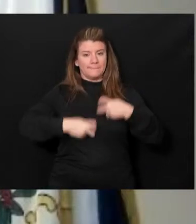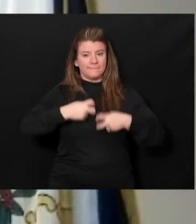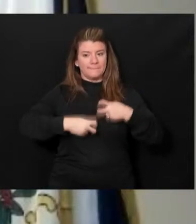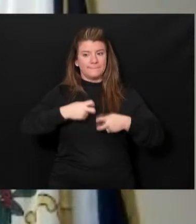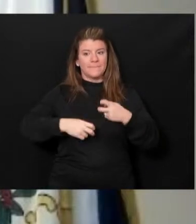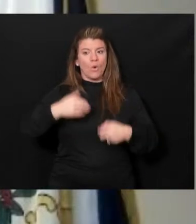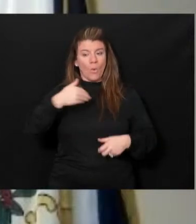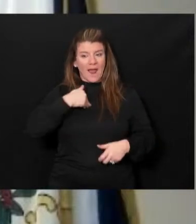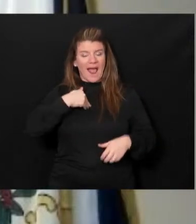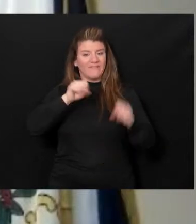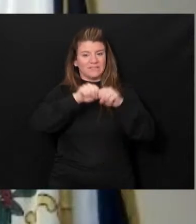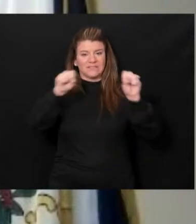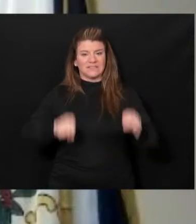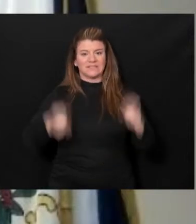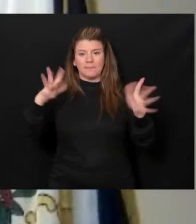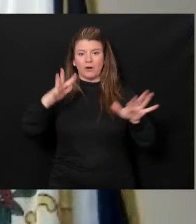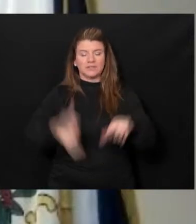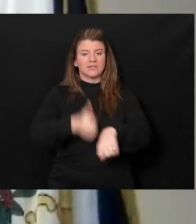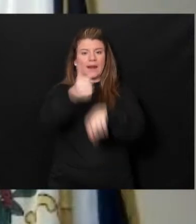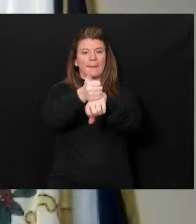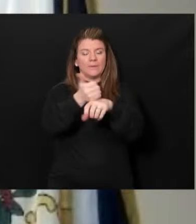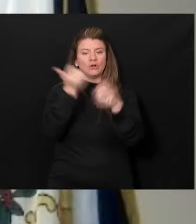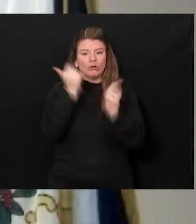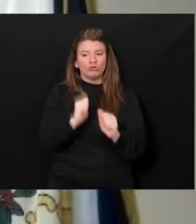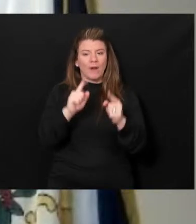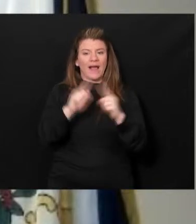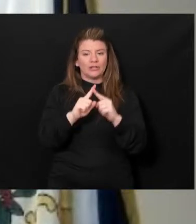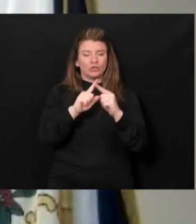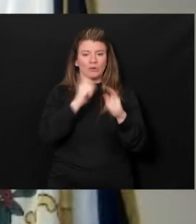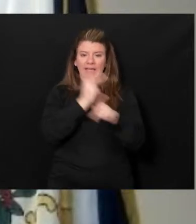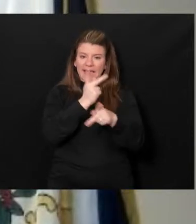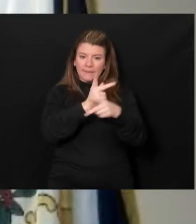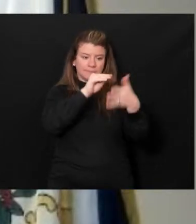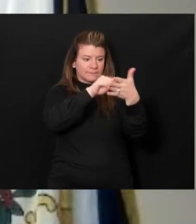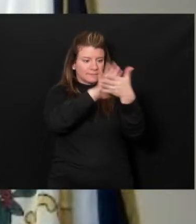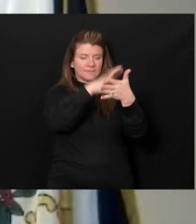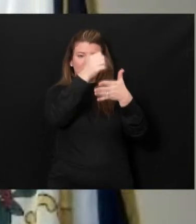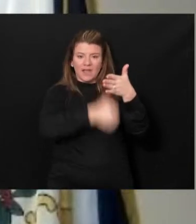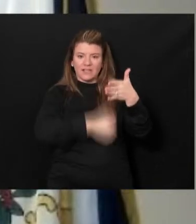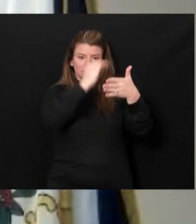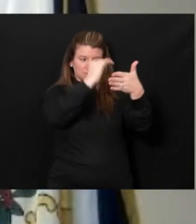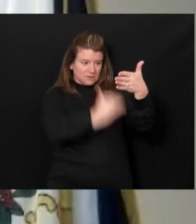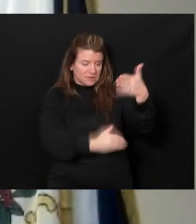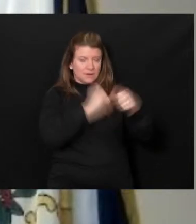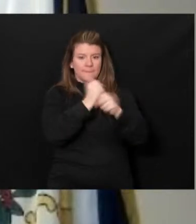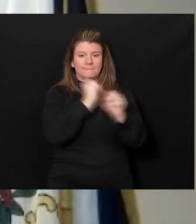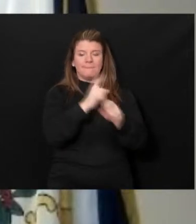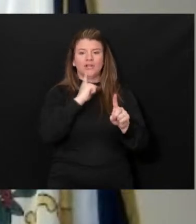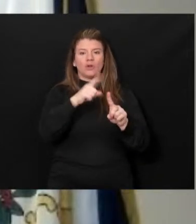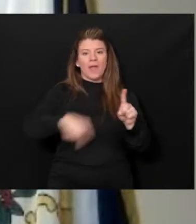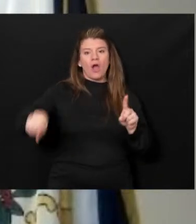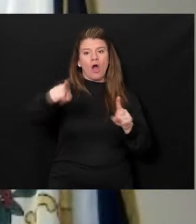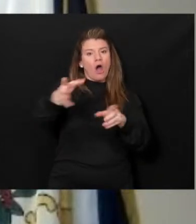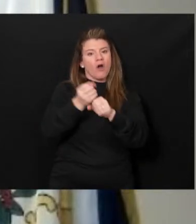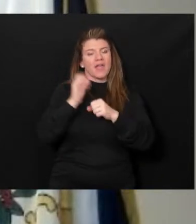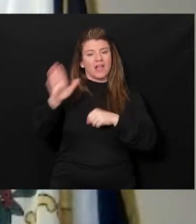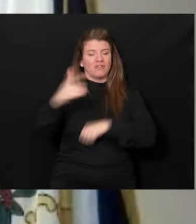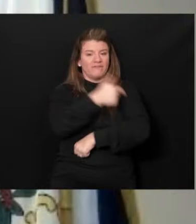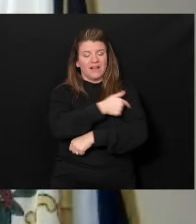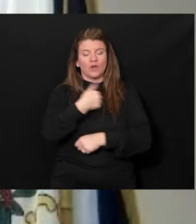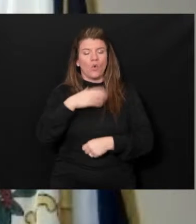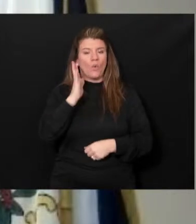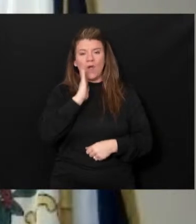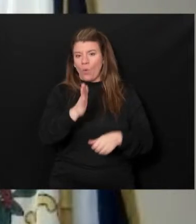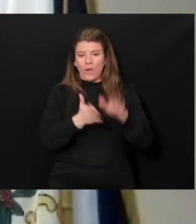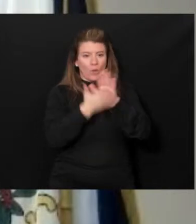have a system in place to try to track every one of those issues down and make sure everyone gets their vaccine. So we'll run every